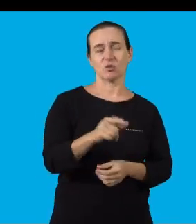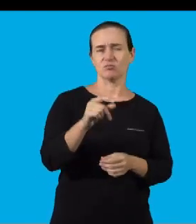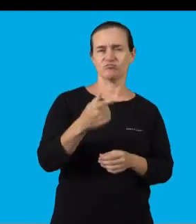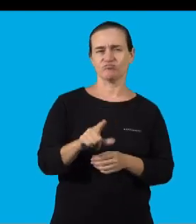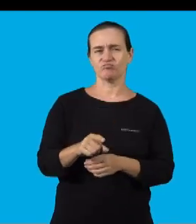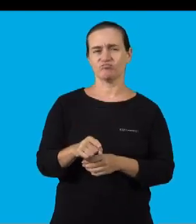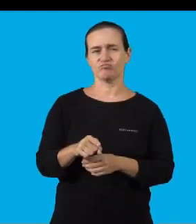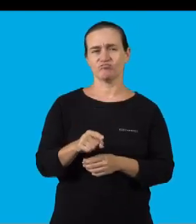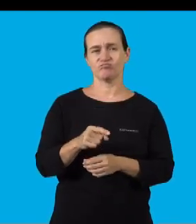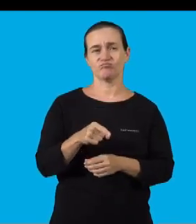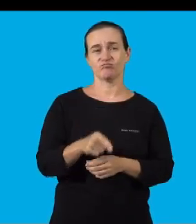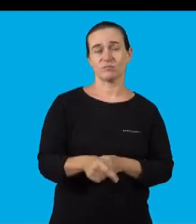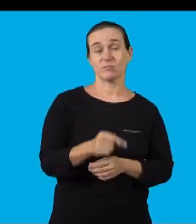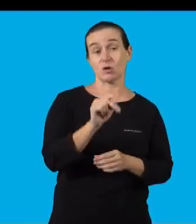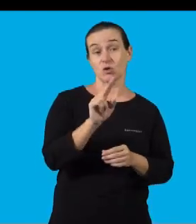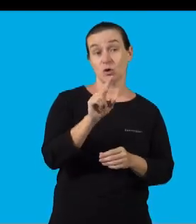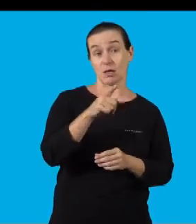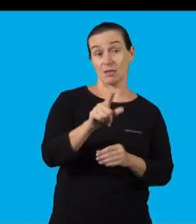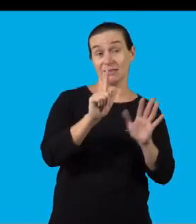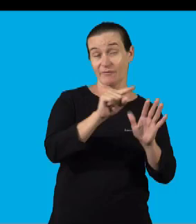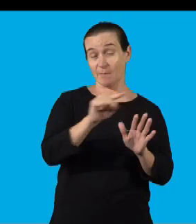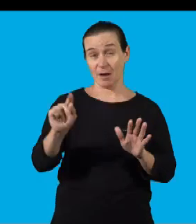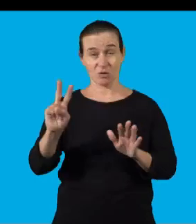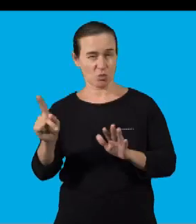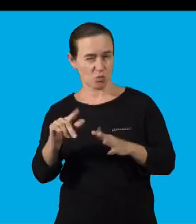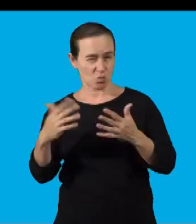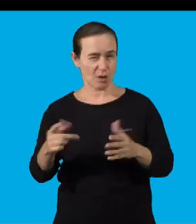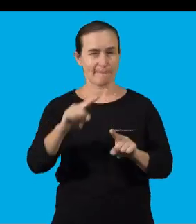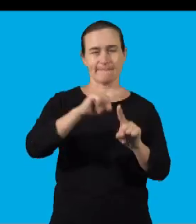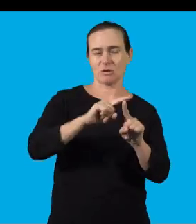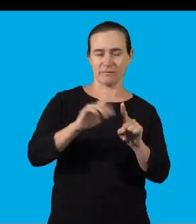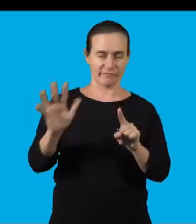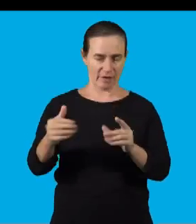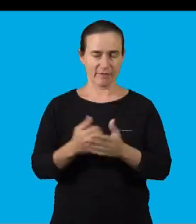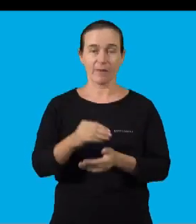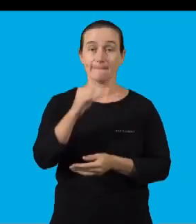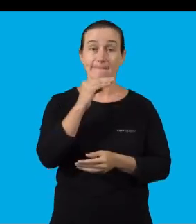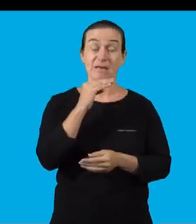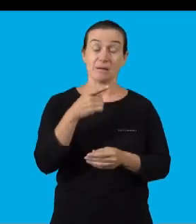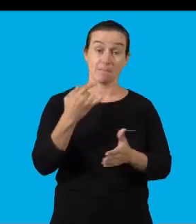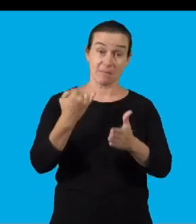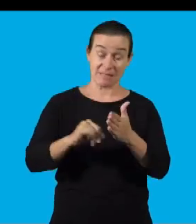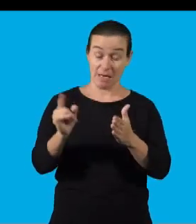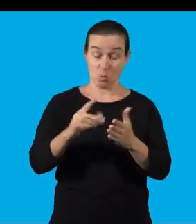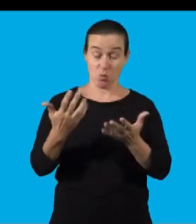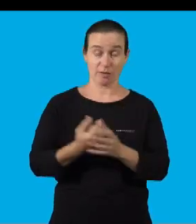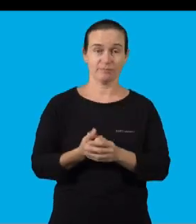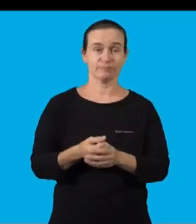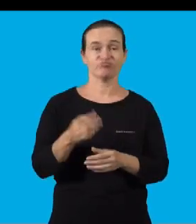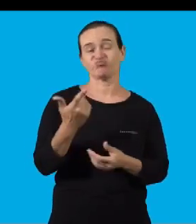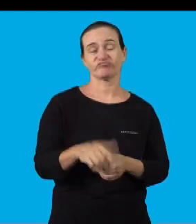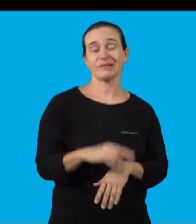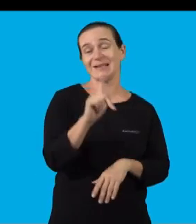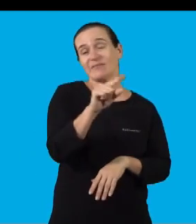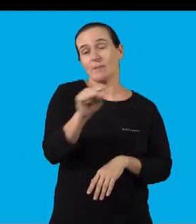7 minus 2, of course, that's going to give us a positive 5. So the common difference, the common error there is that